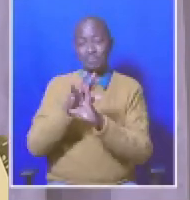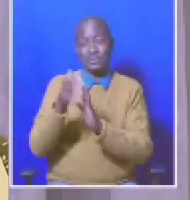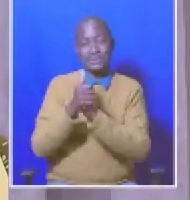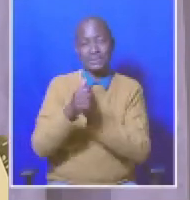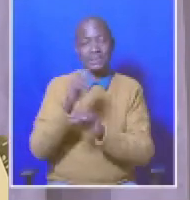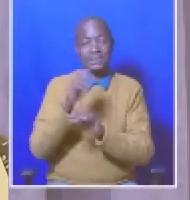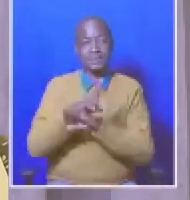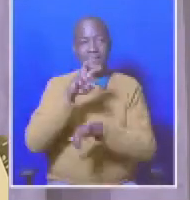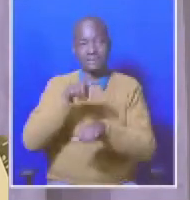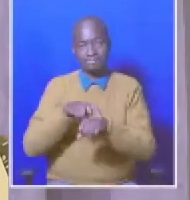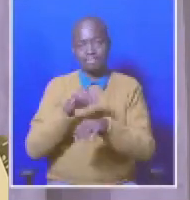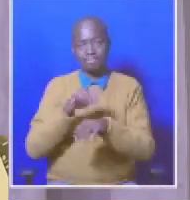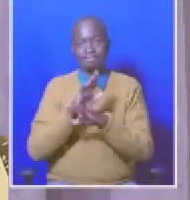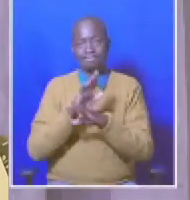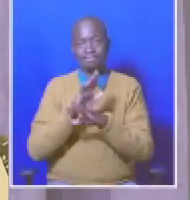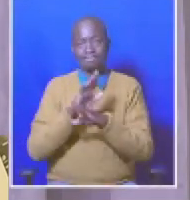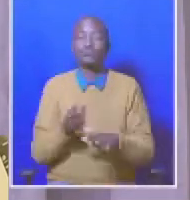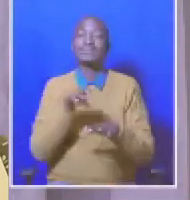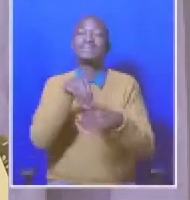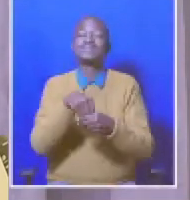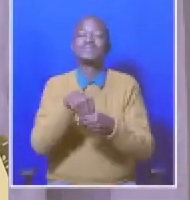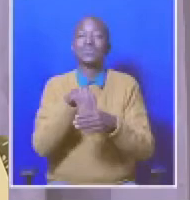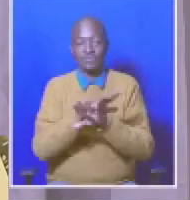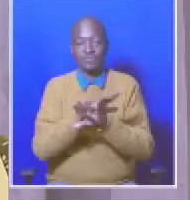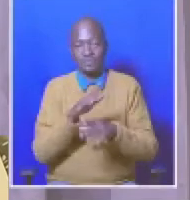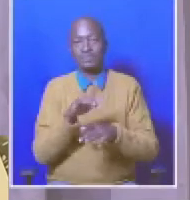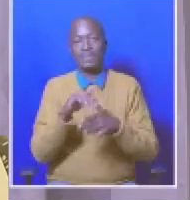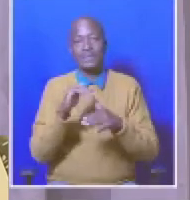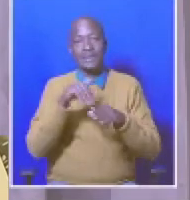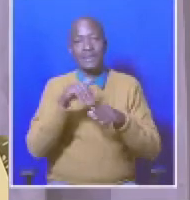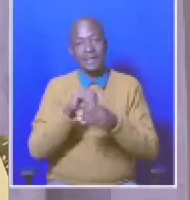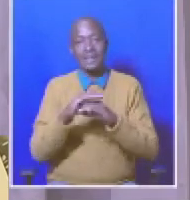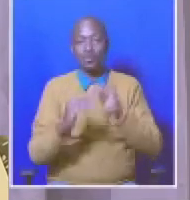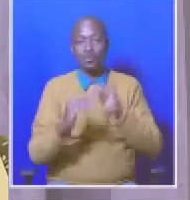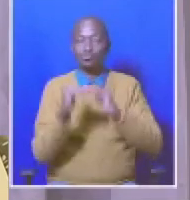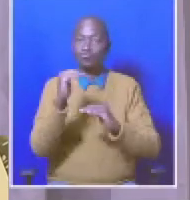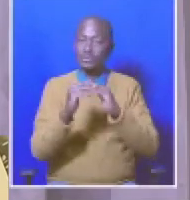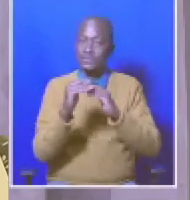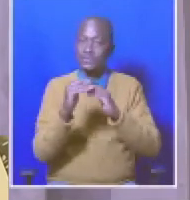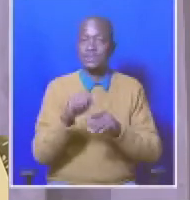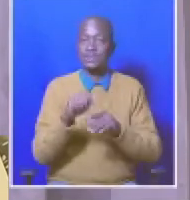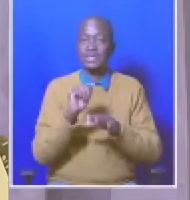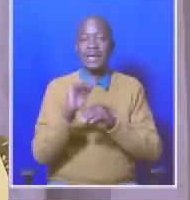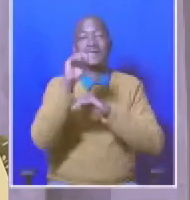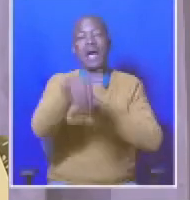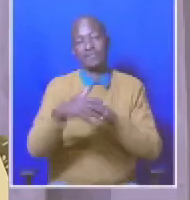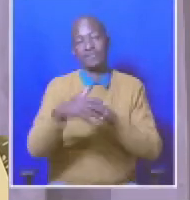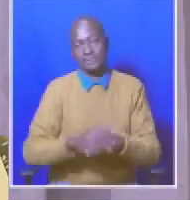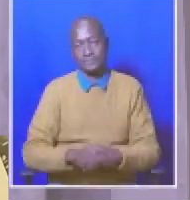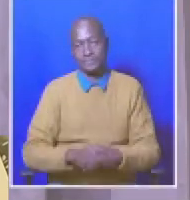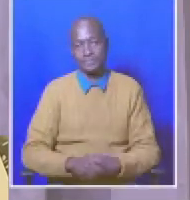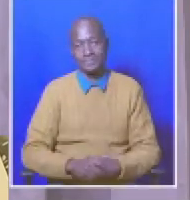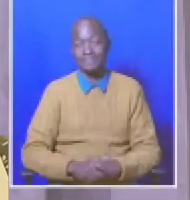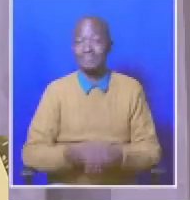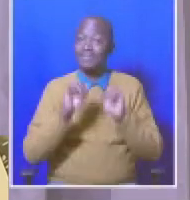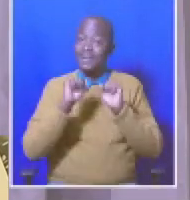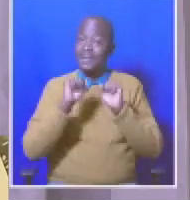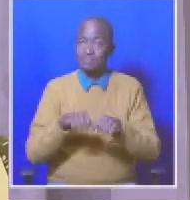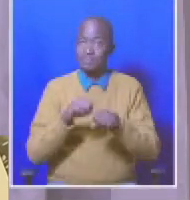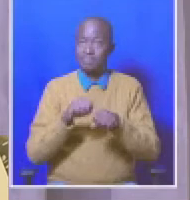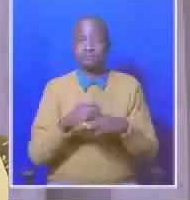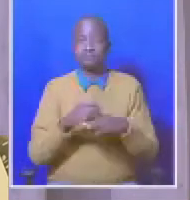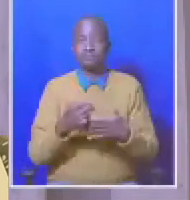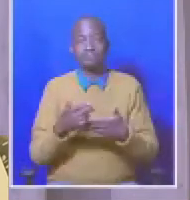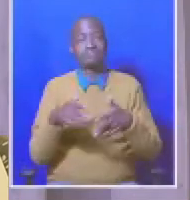to participate meaningfully during the construction phase and beyond. It is anticipated